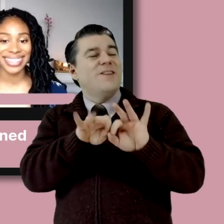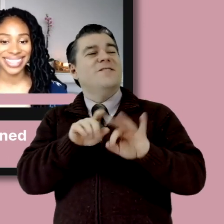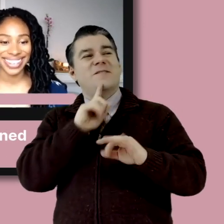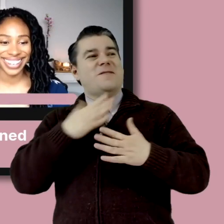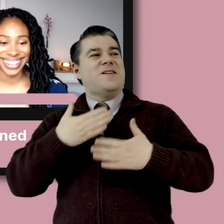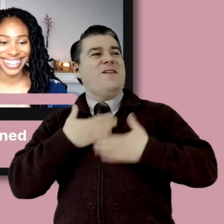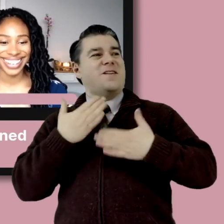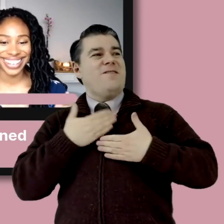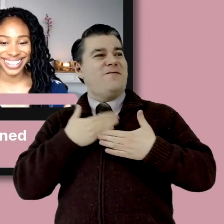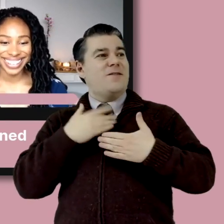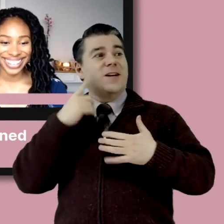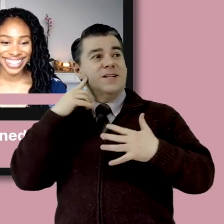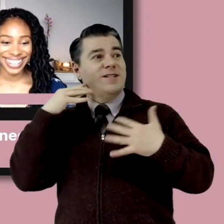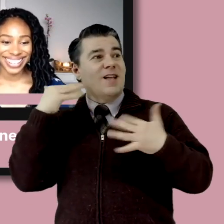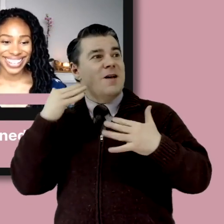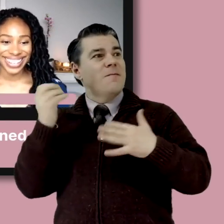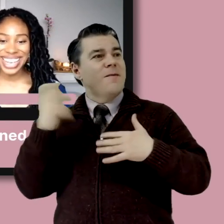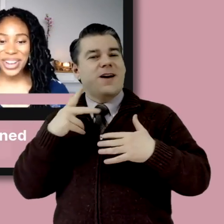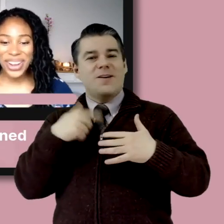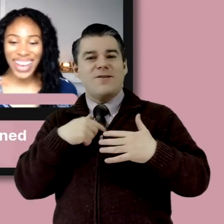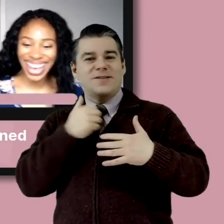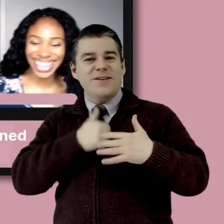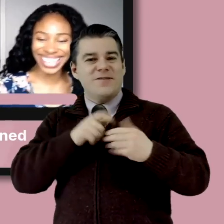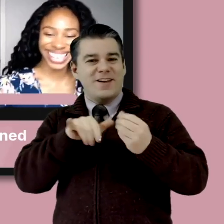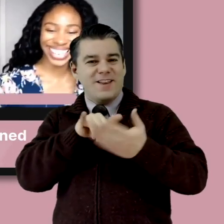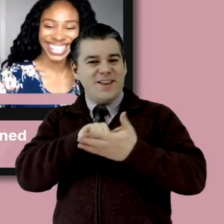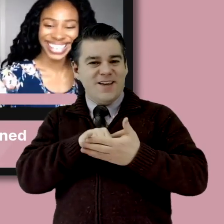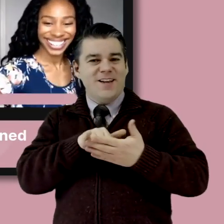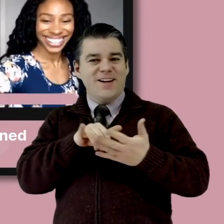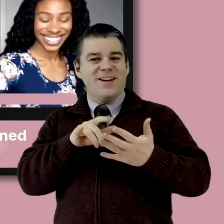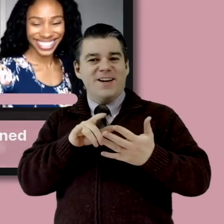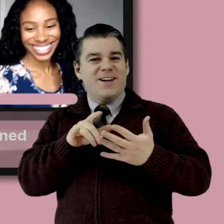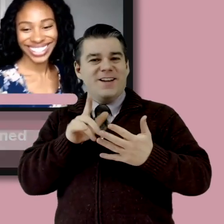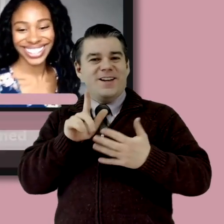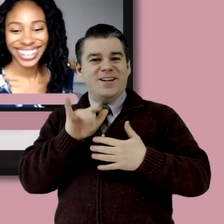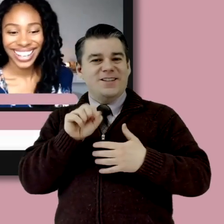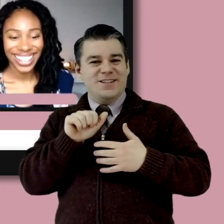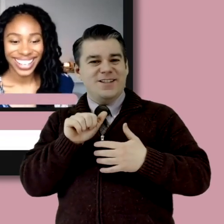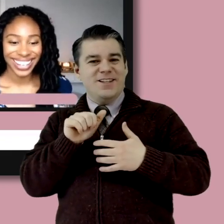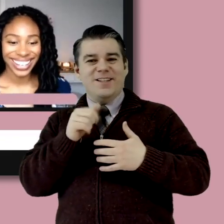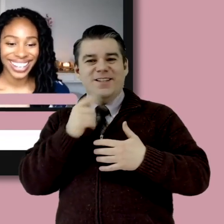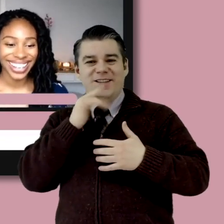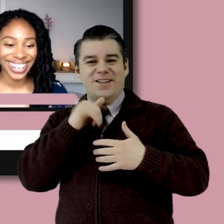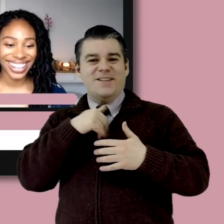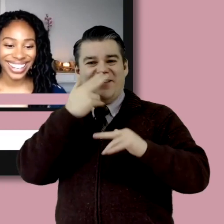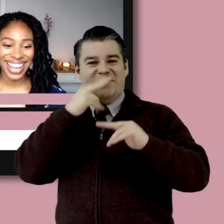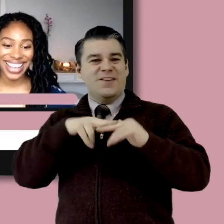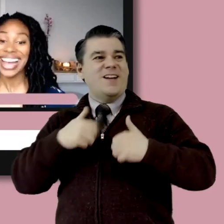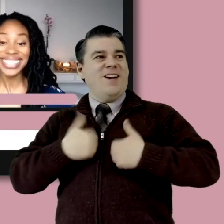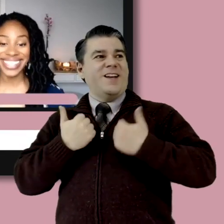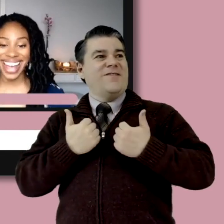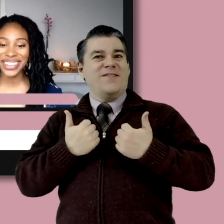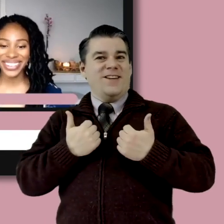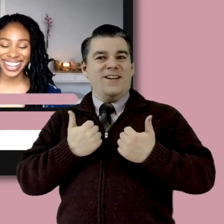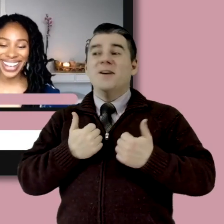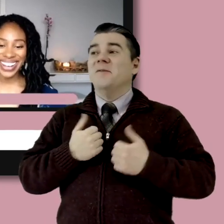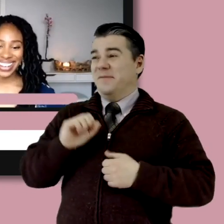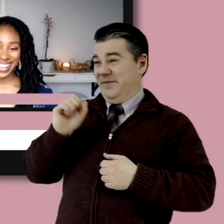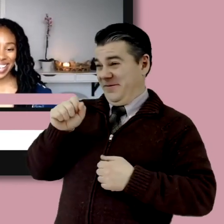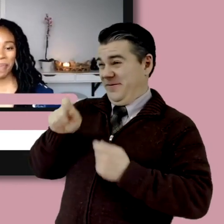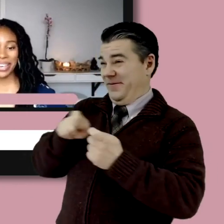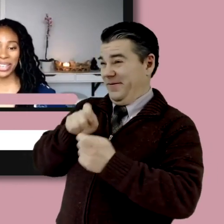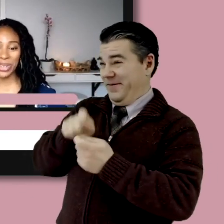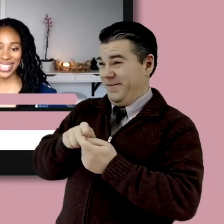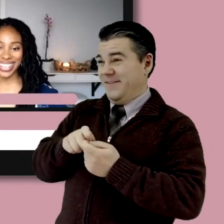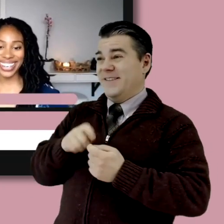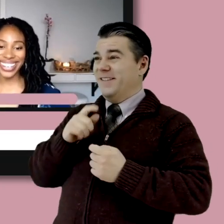happy that we got the sound back. I'm so sorry about that, everyone. And I think Lisa just said that's the fun of being live. Yes, exactly.